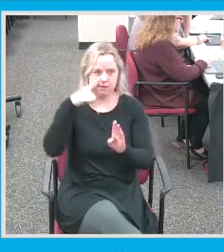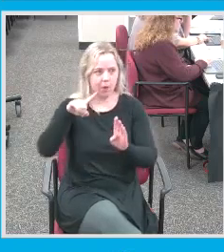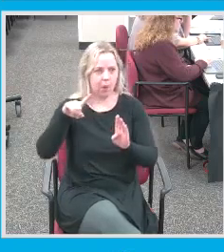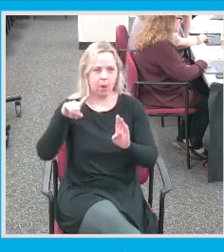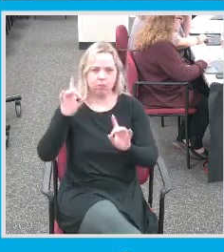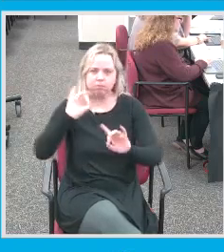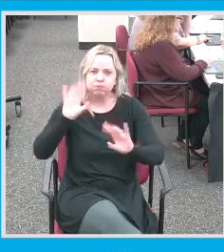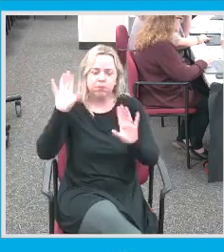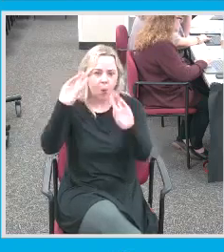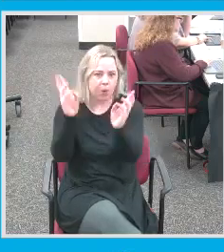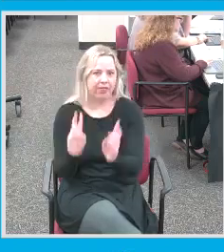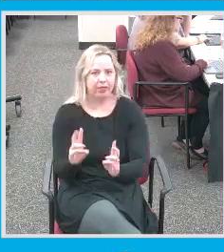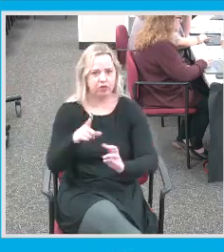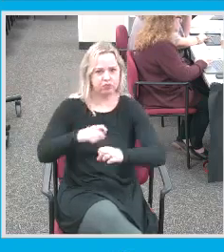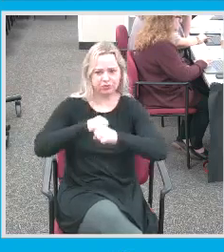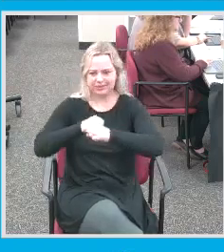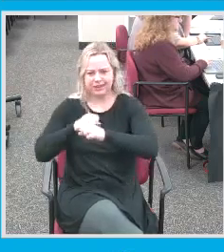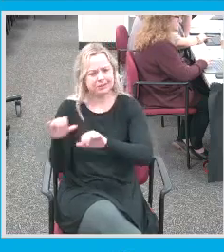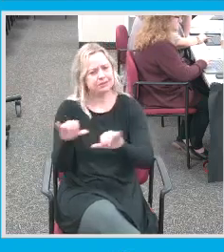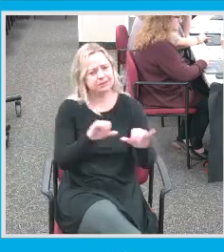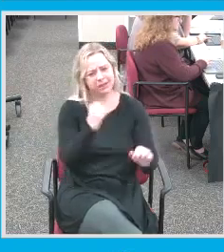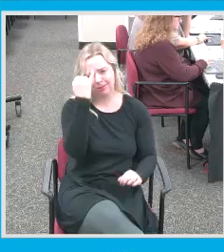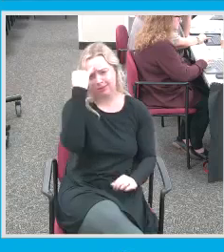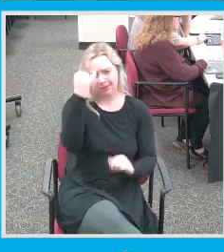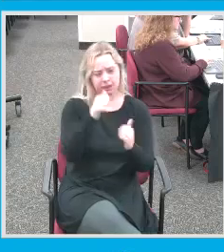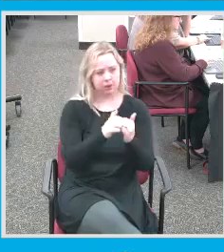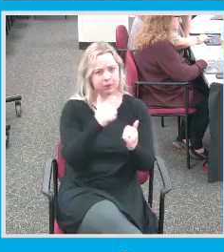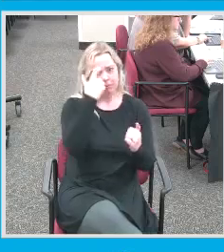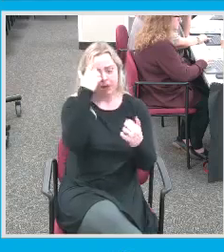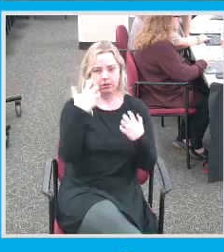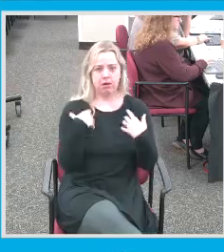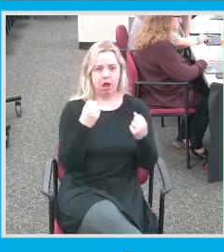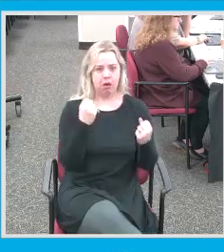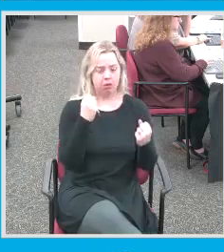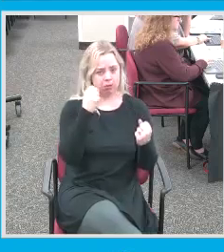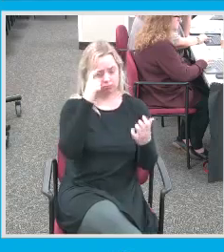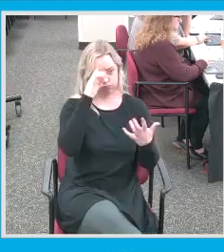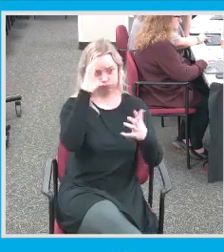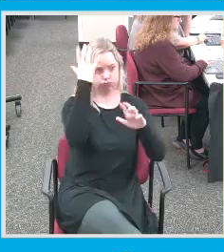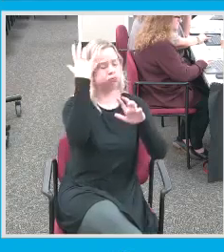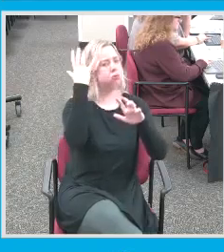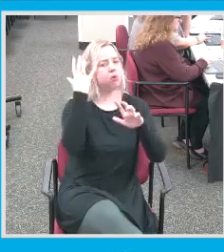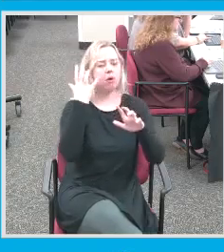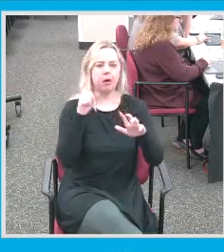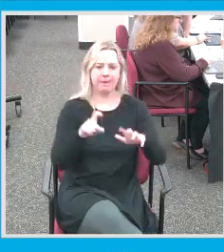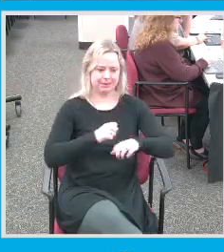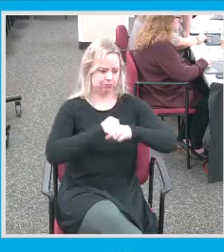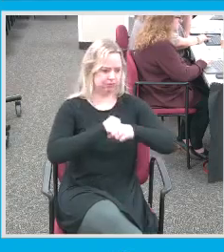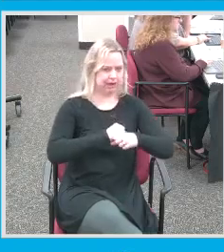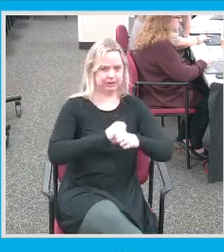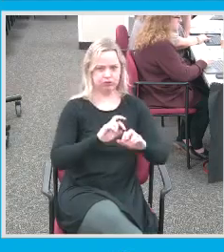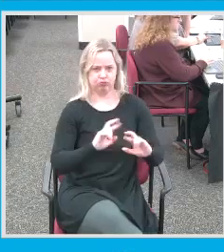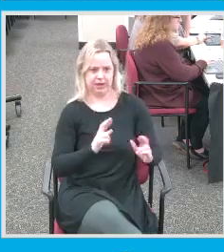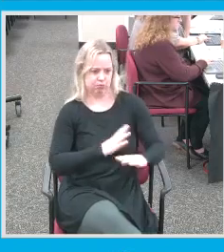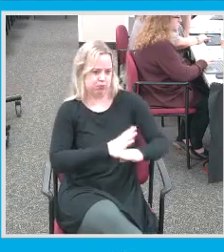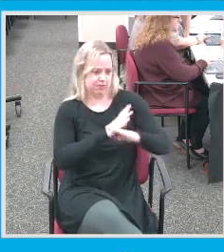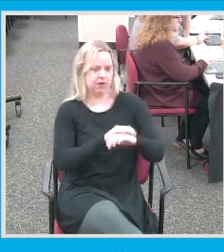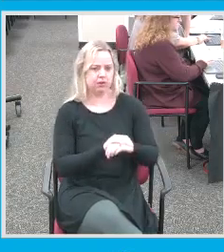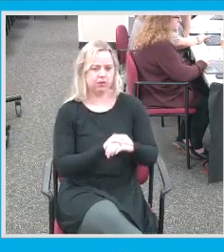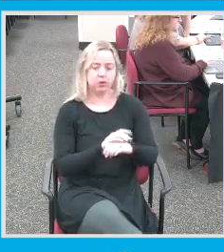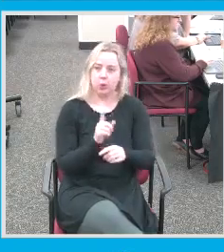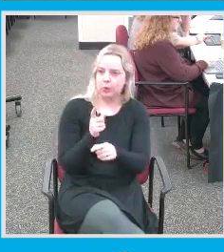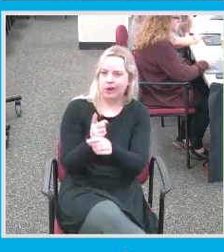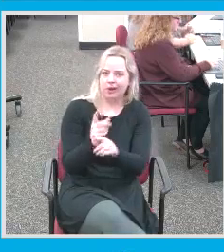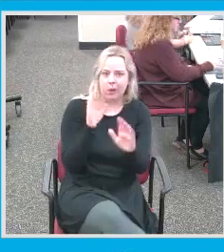and that's the same when we have mental health challenges that are occurring. Right. Provided, of course, we can see them coming.